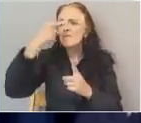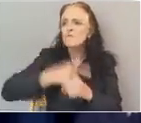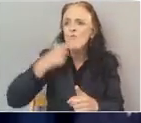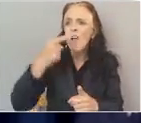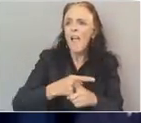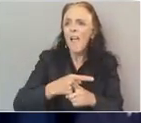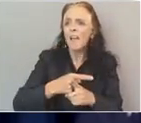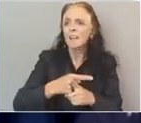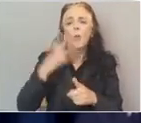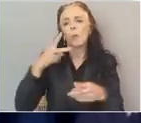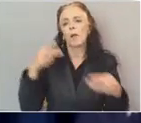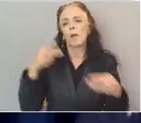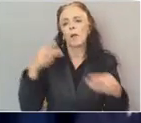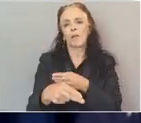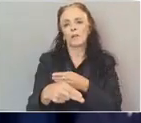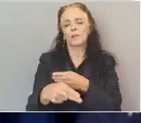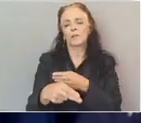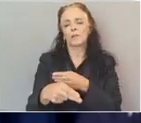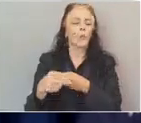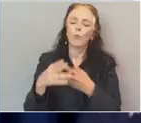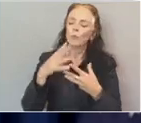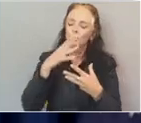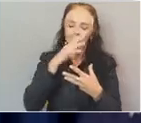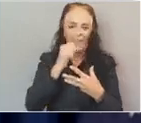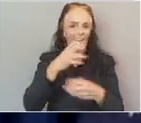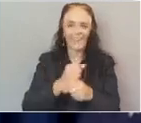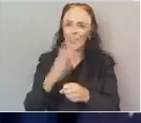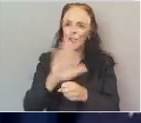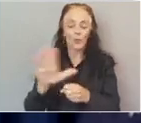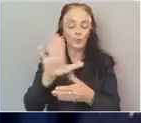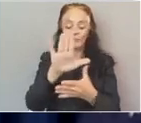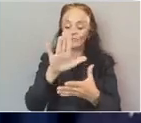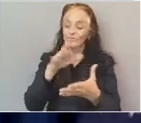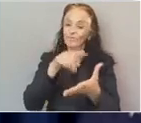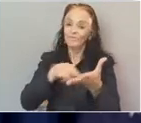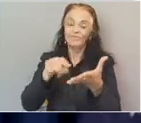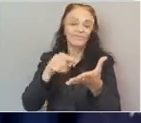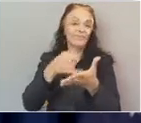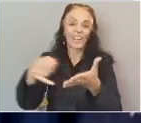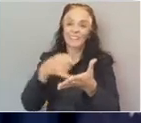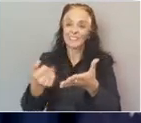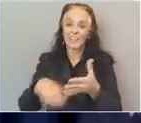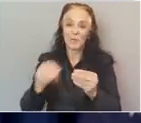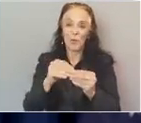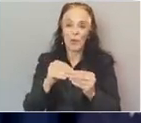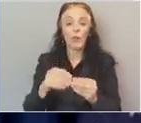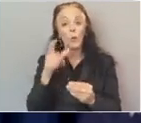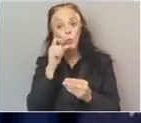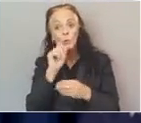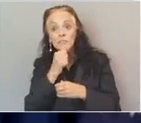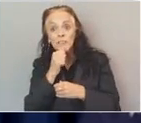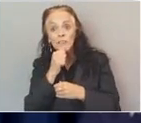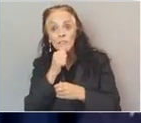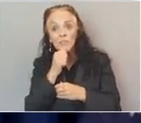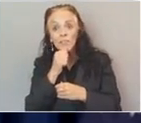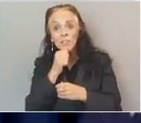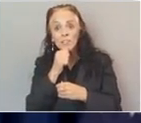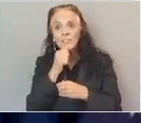The very people who have suffered so greatly in this crisis. It's